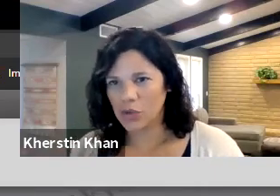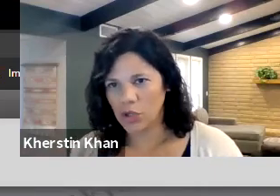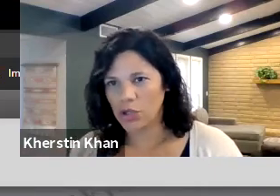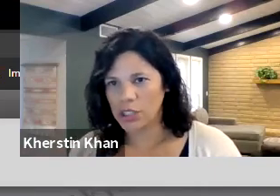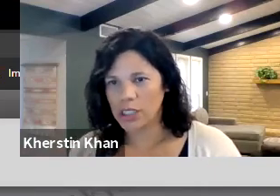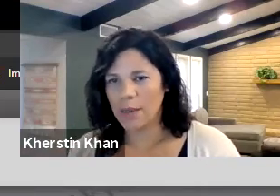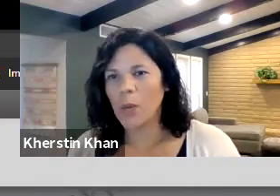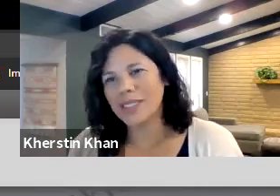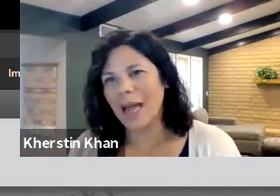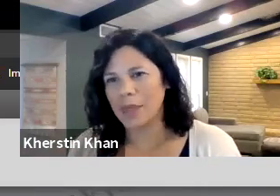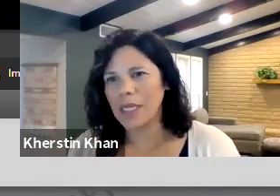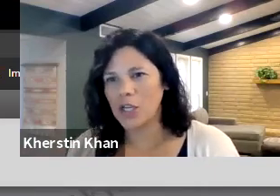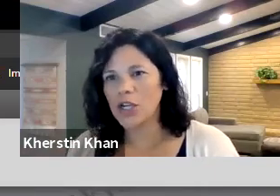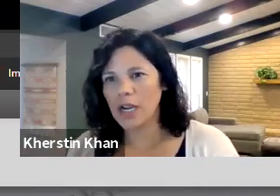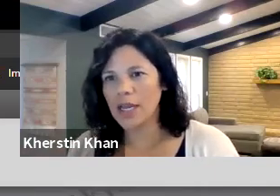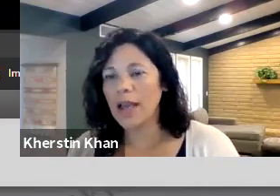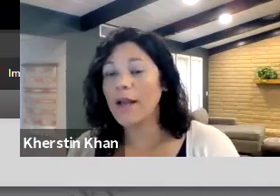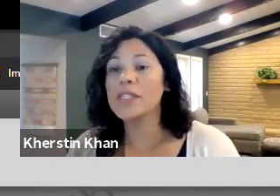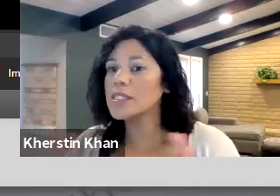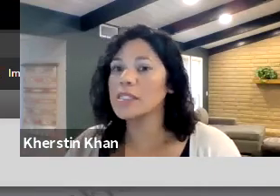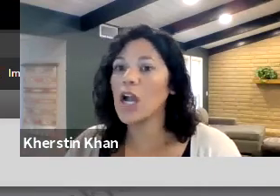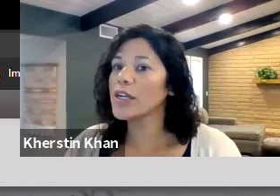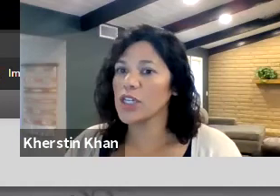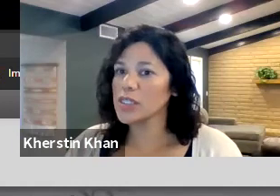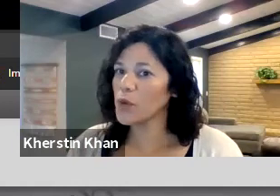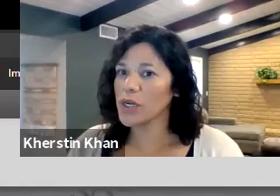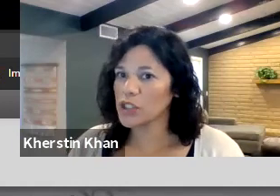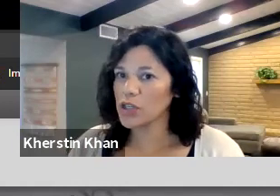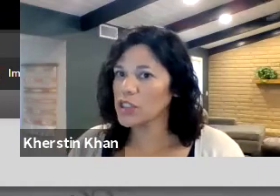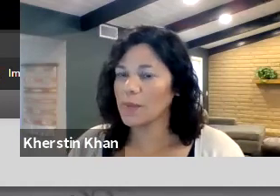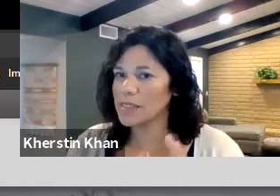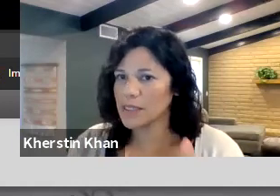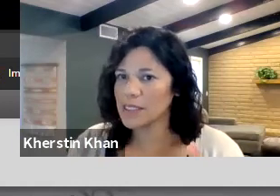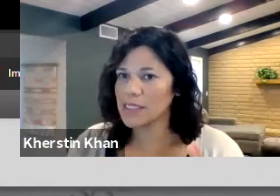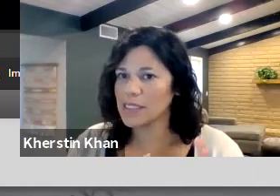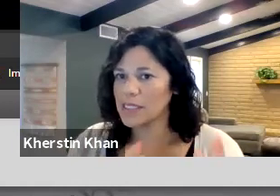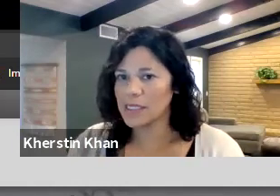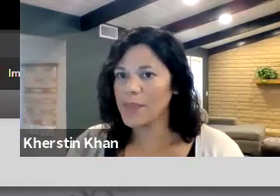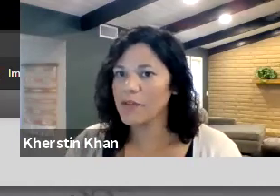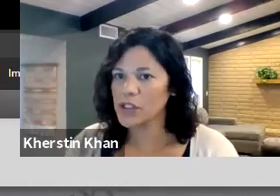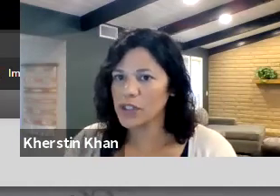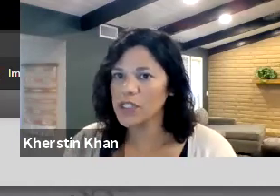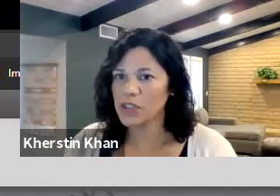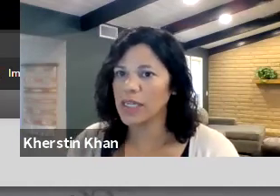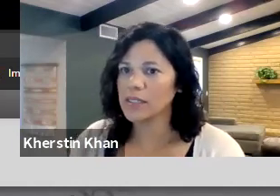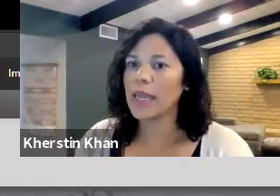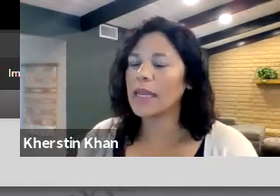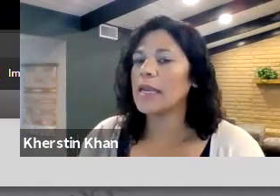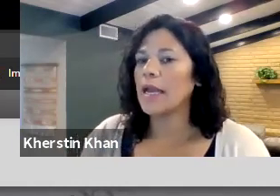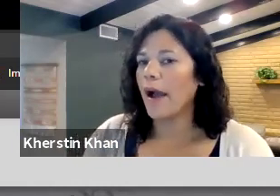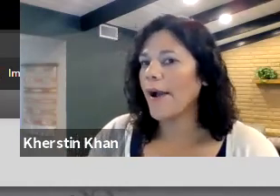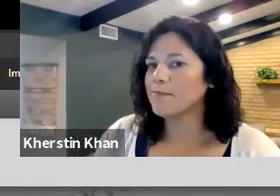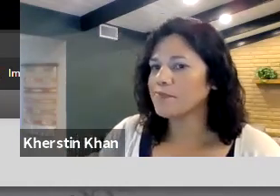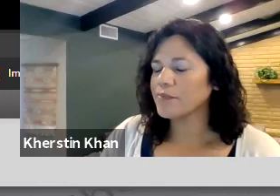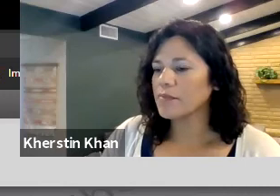things that you learned about what's happening in your area, and this is not just for instructional. I mean, this is the same thing for service units,